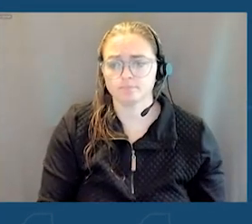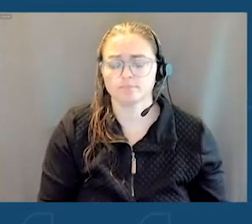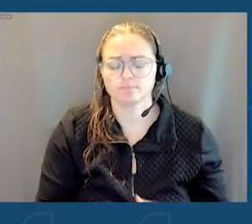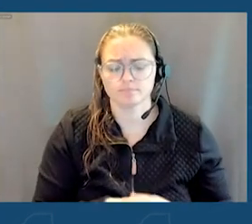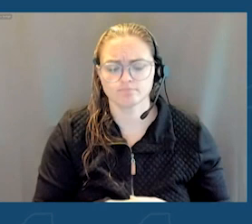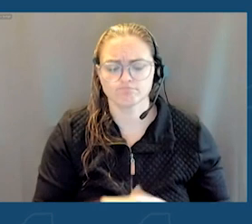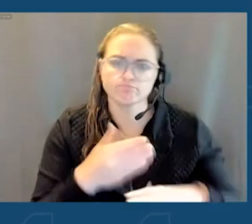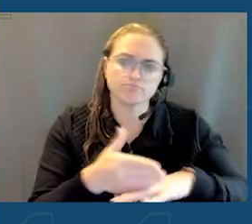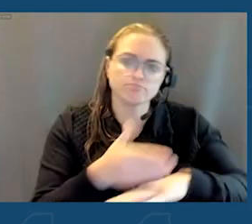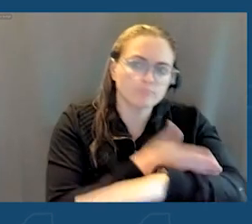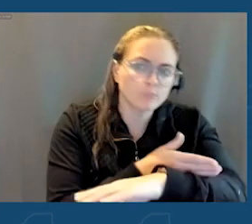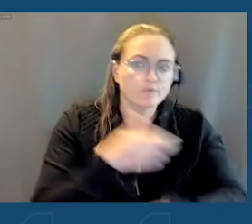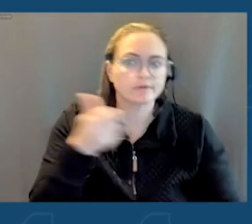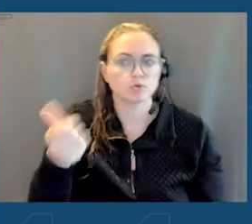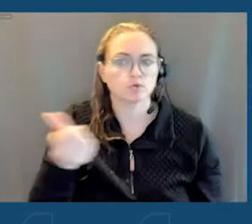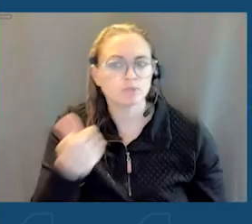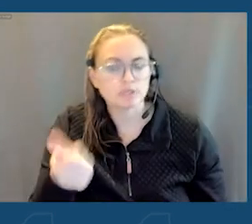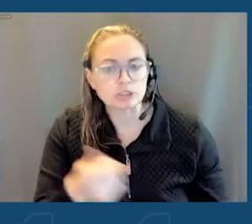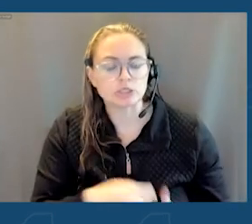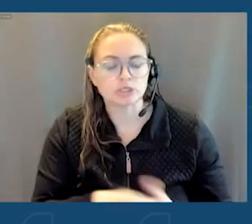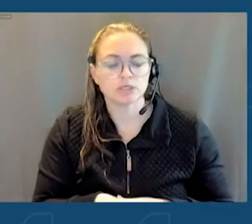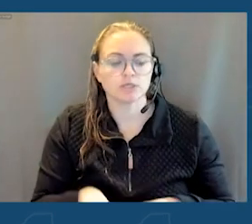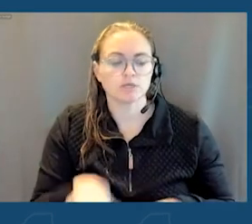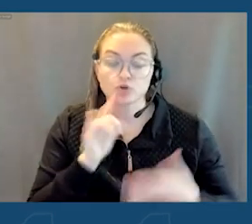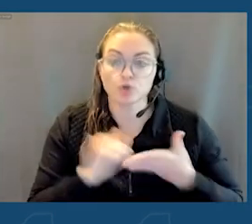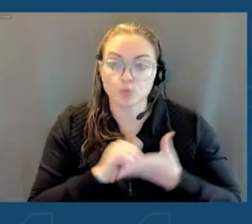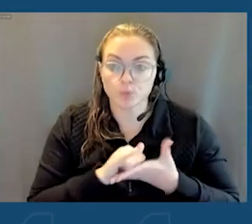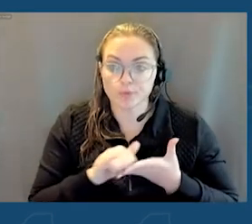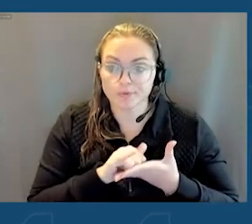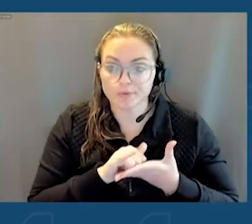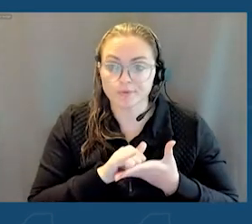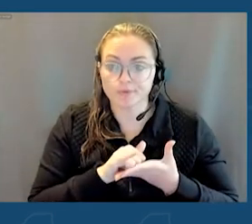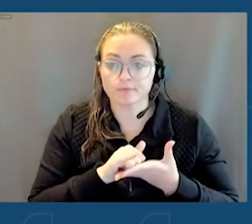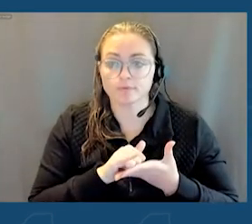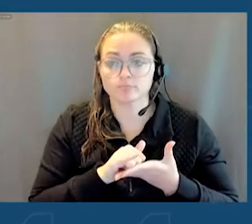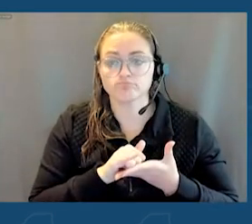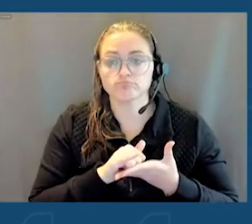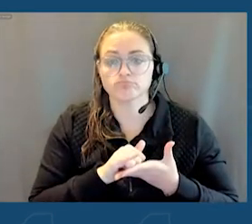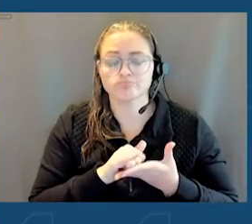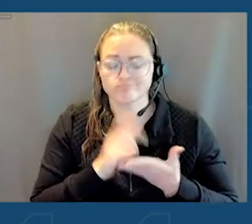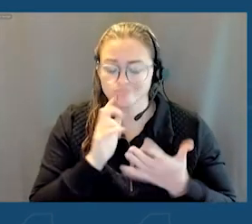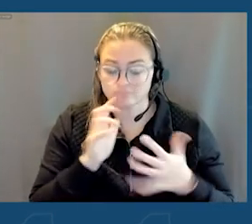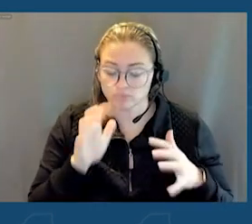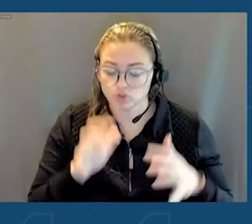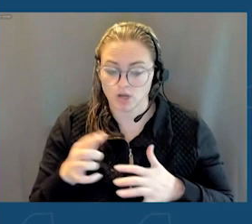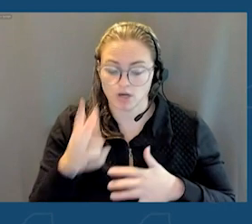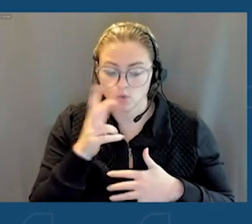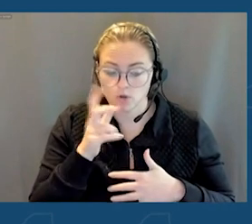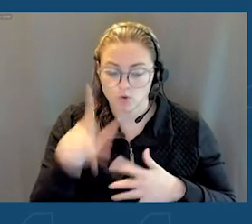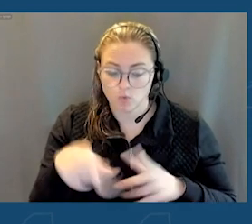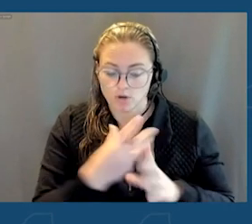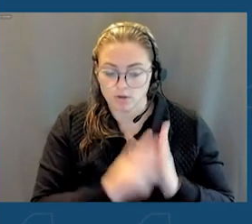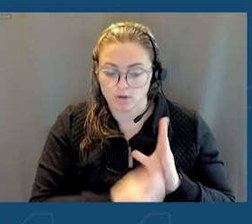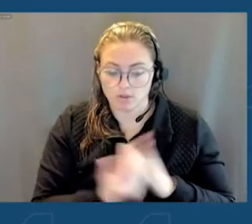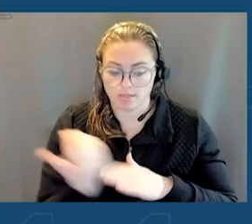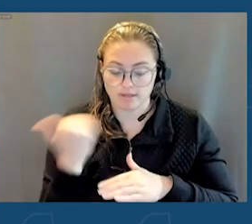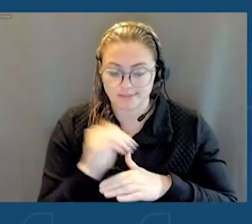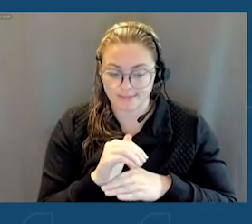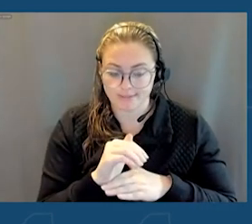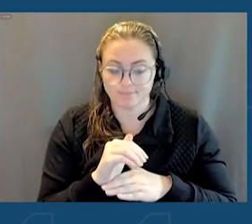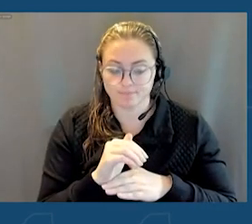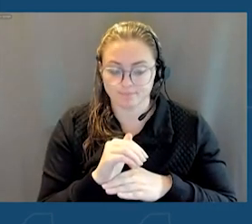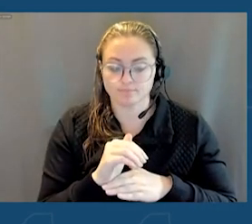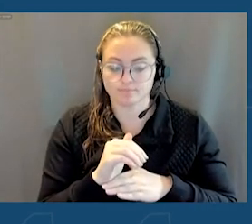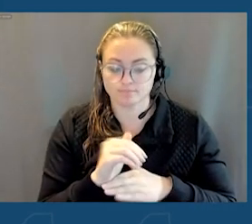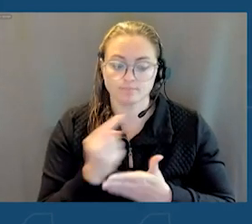improving transportation in New York. And it was a shock to hear that he passed away last night, a week short